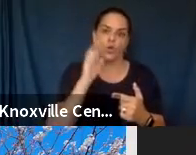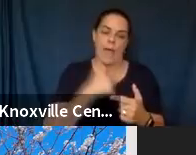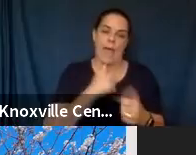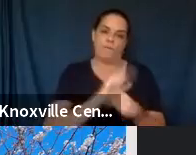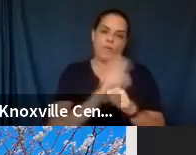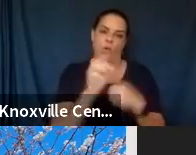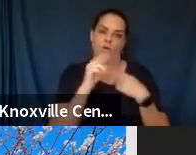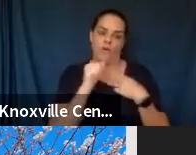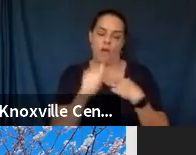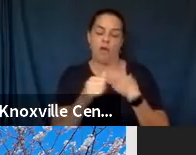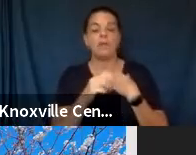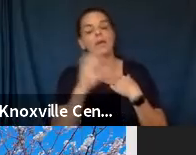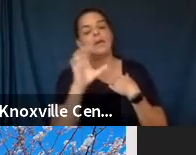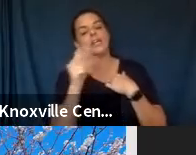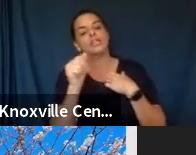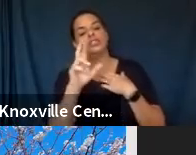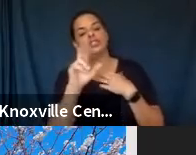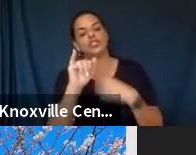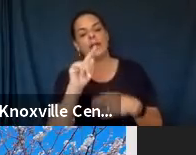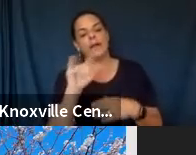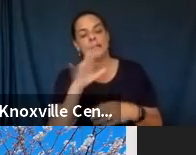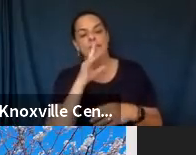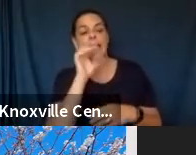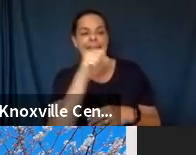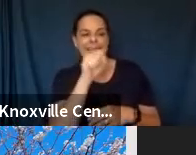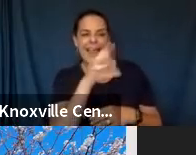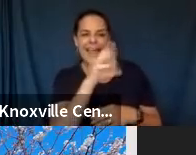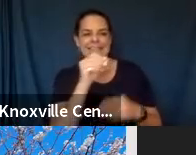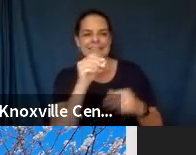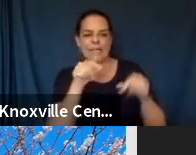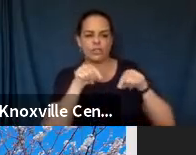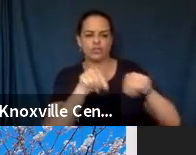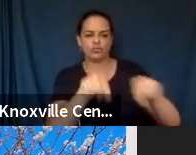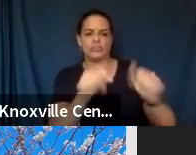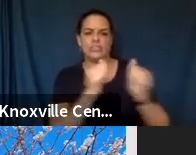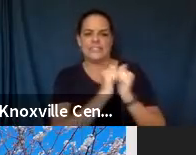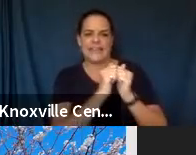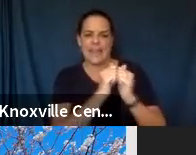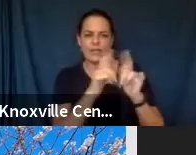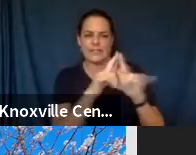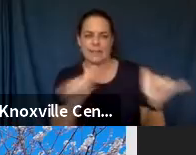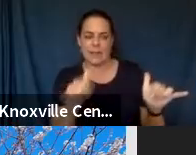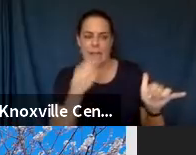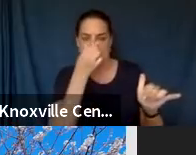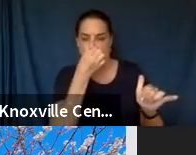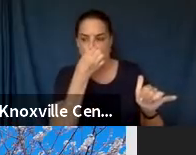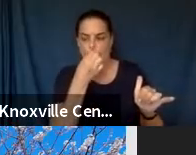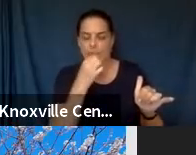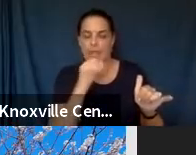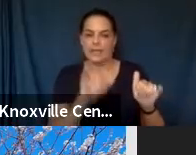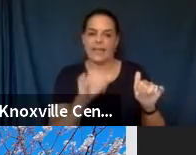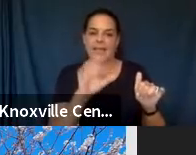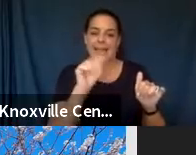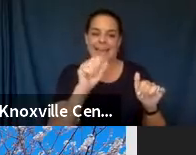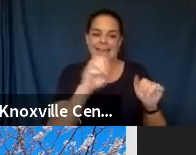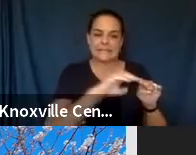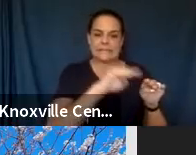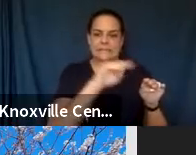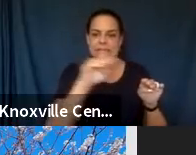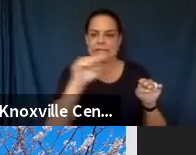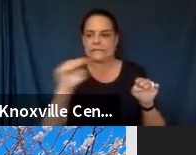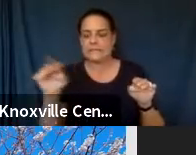Yeah, and that's really they're trending together at this point. So our cases are downward trending a bit in the way that